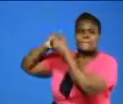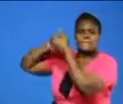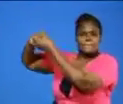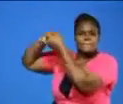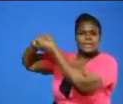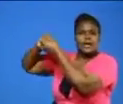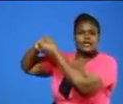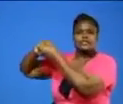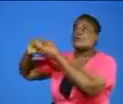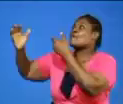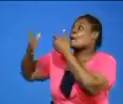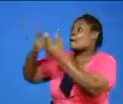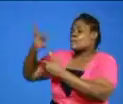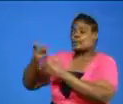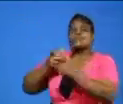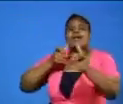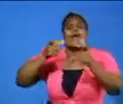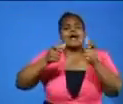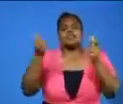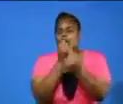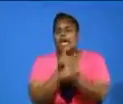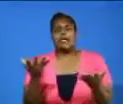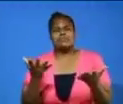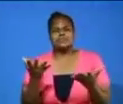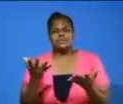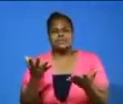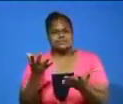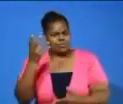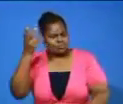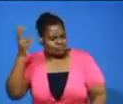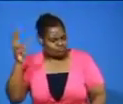anything. How did you wind up here?